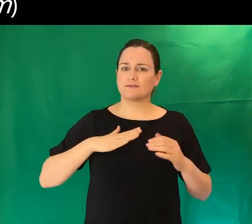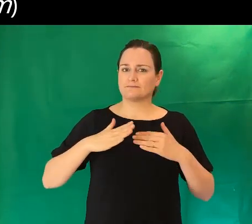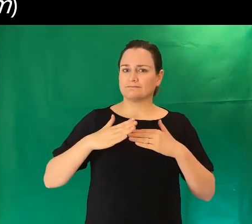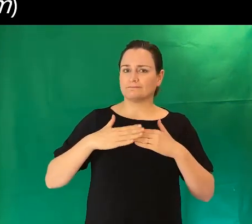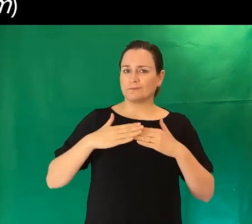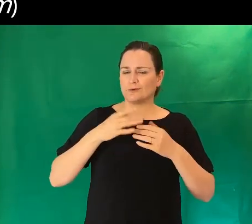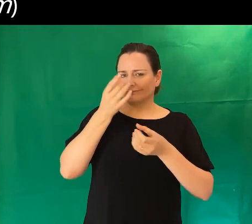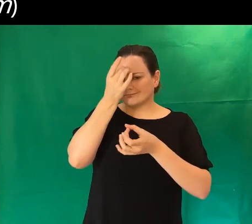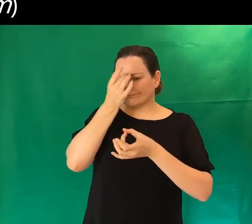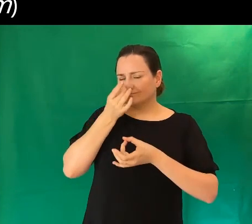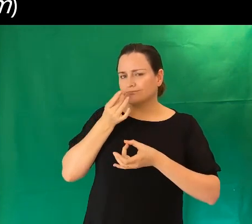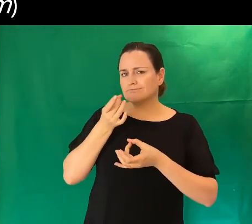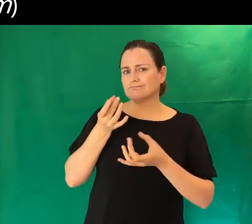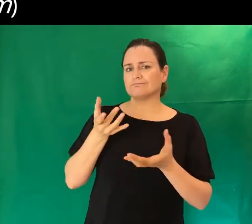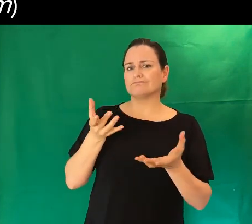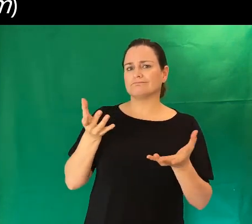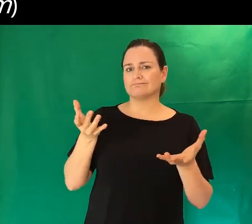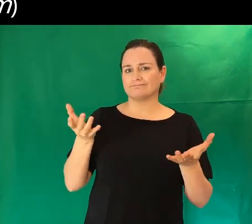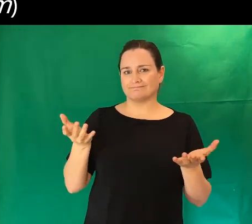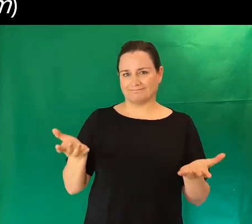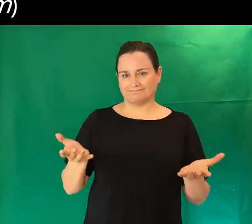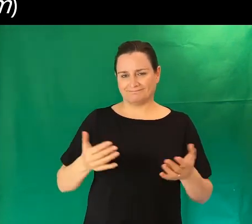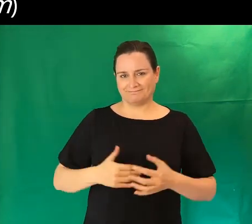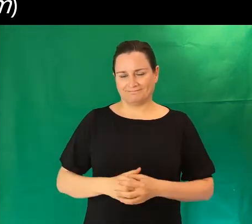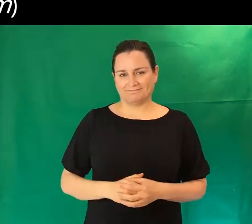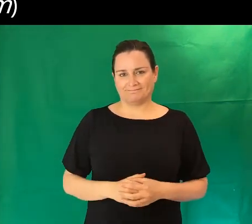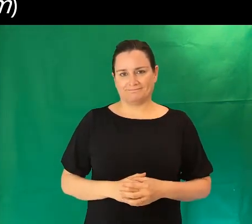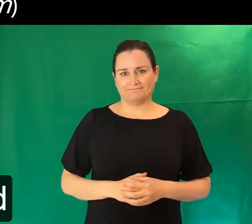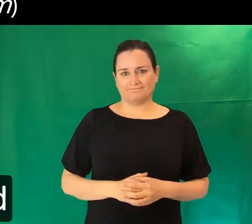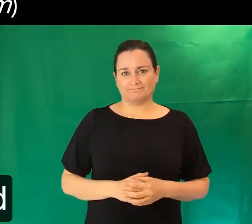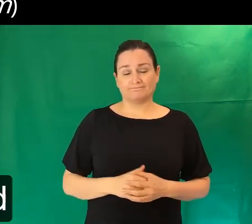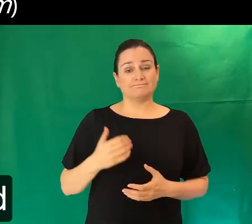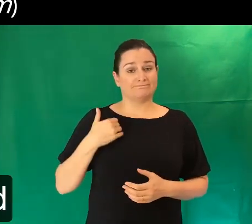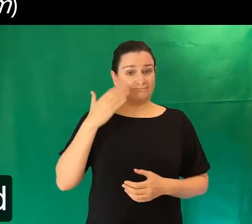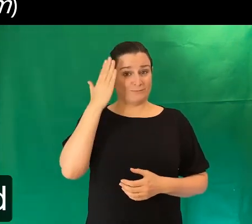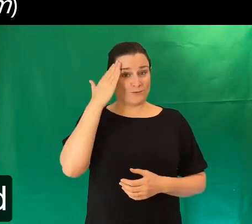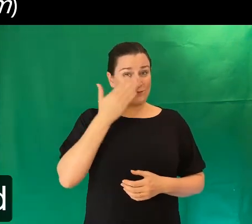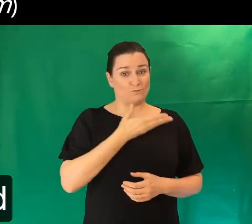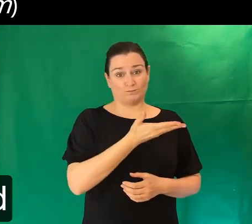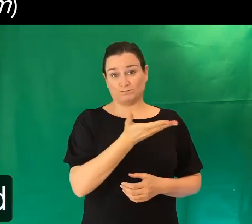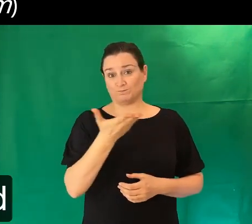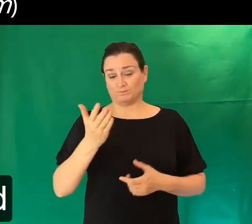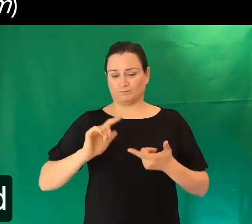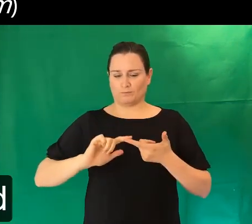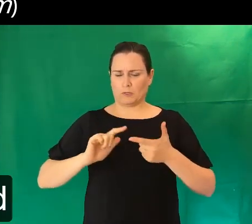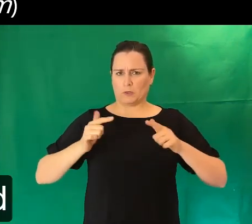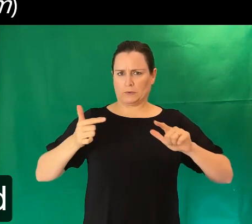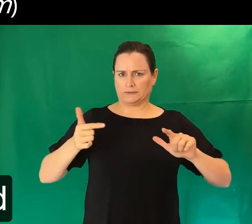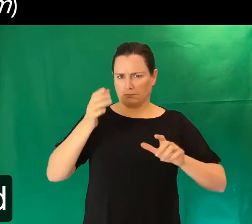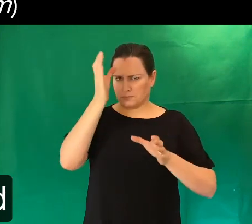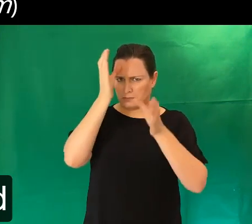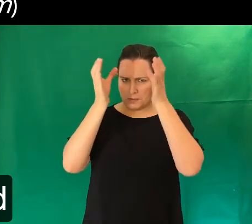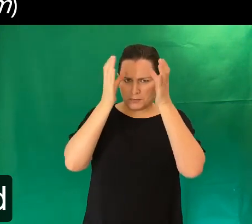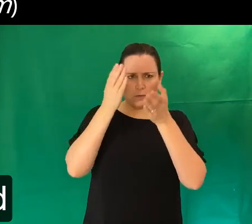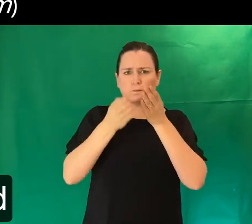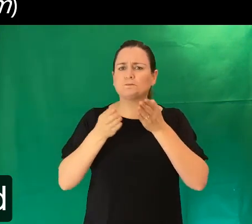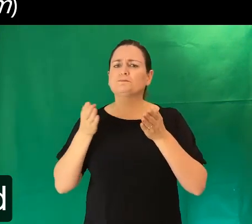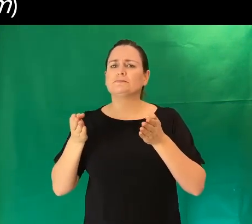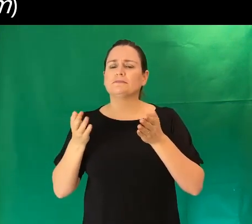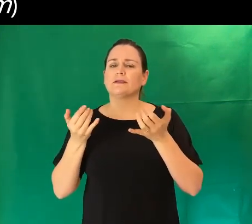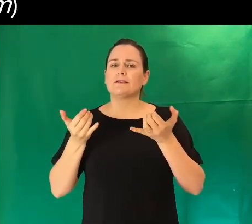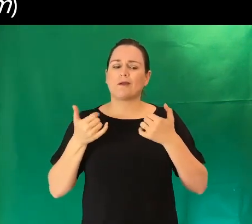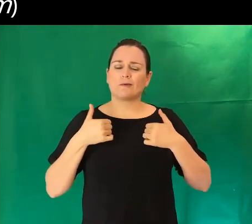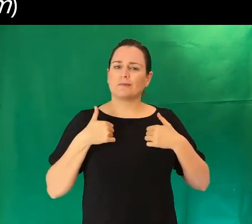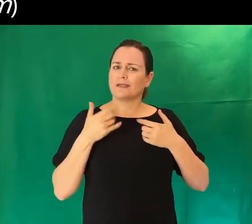give you an idea, us all being linguists, about sign languages